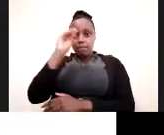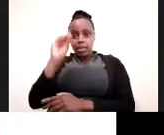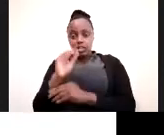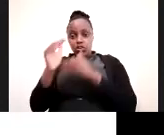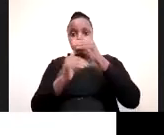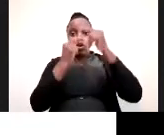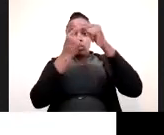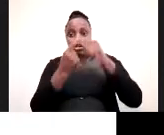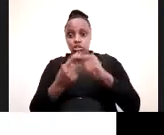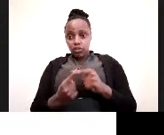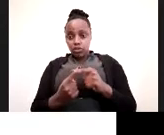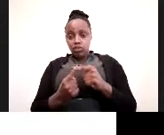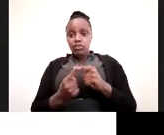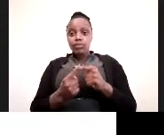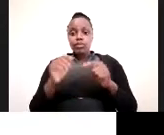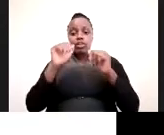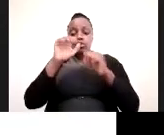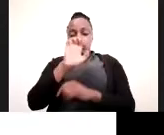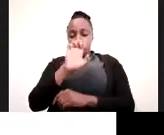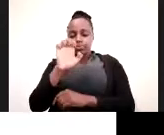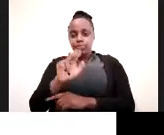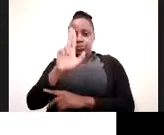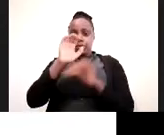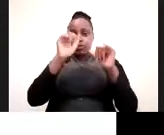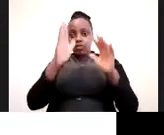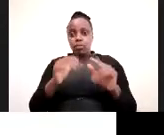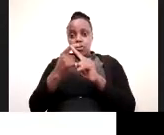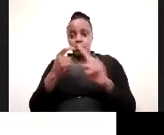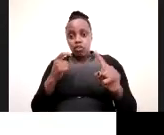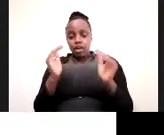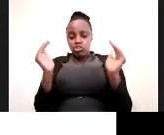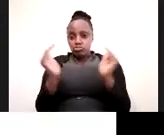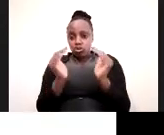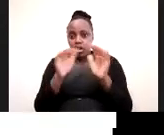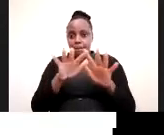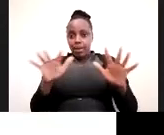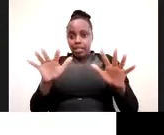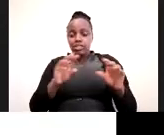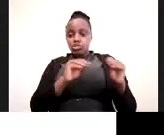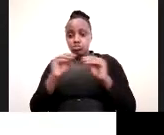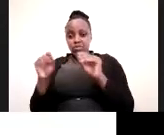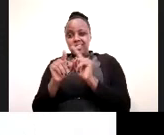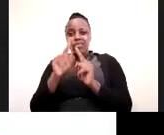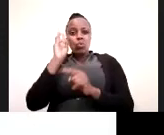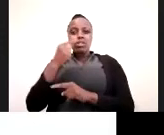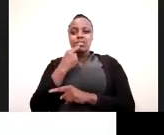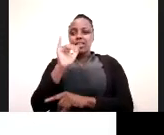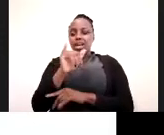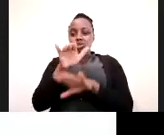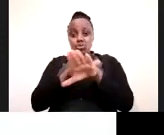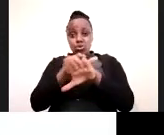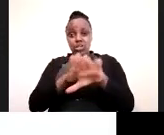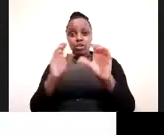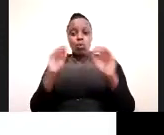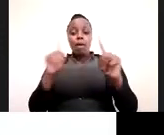EU farmland. That means that from a niche market, it's moving, I would not even say that slowly, but